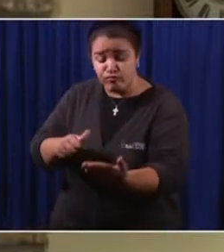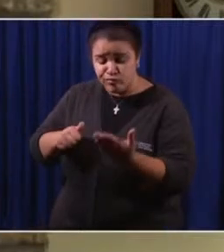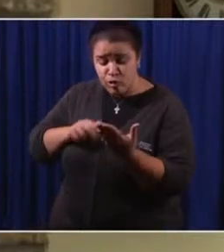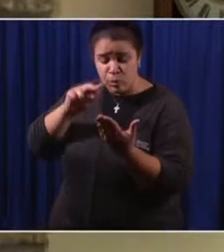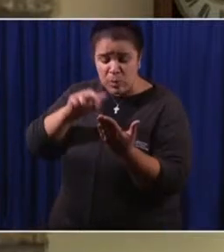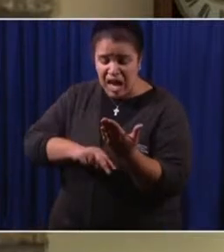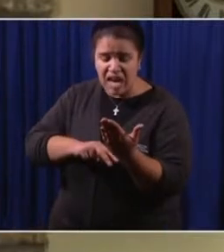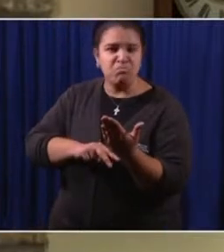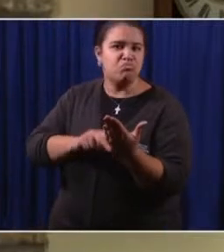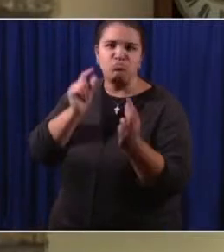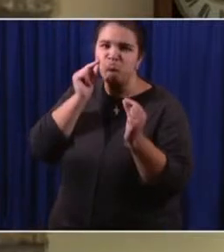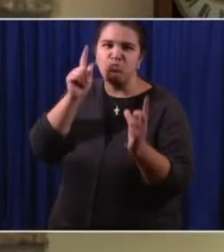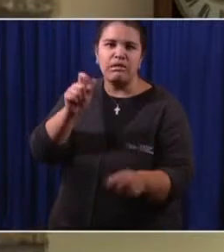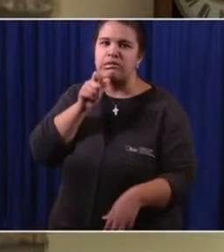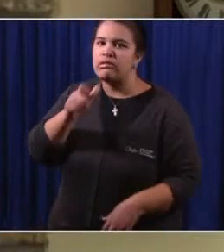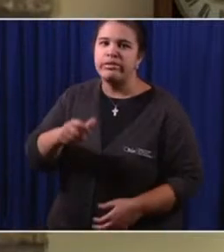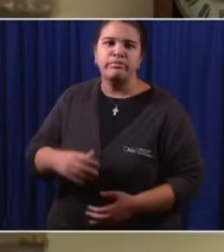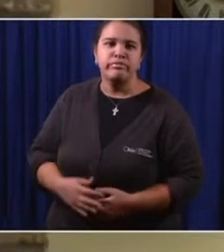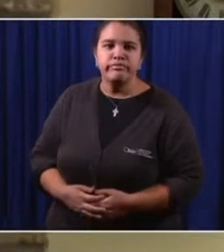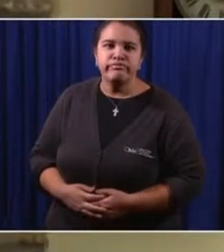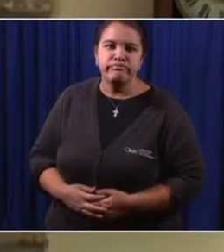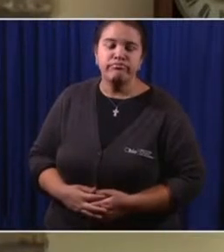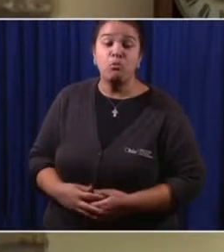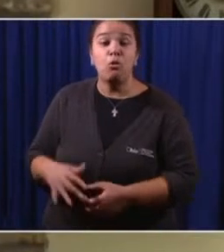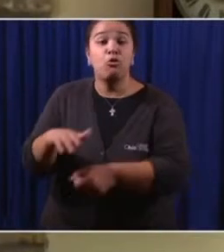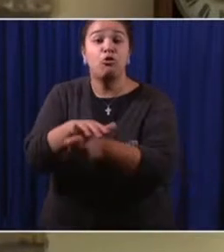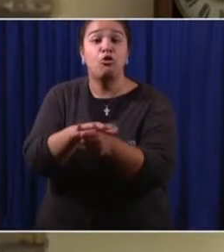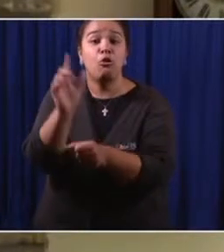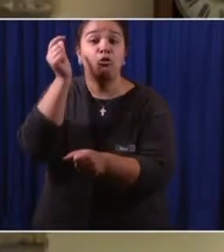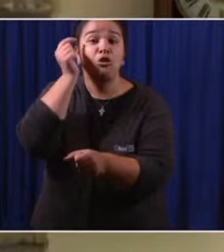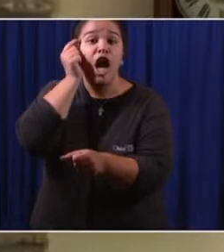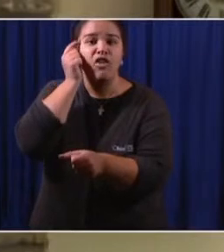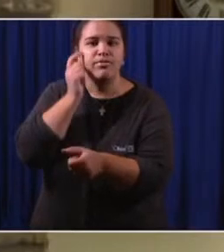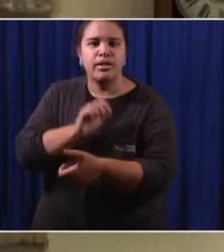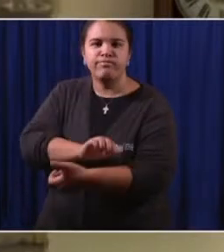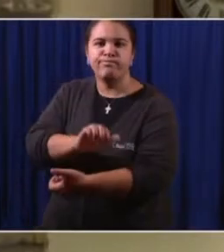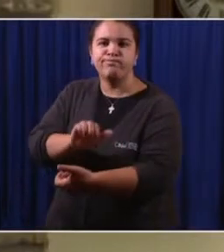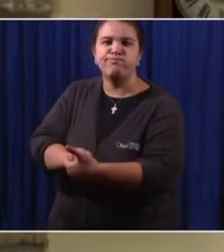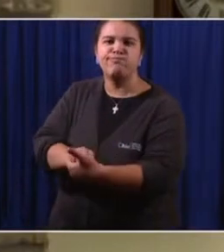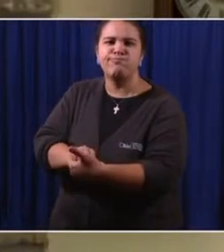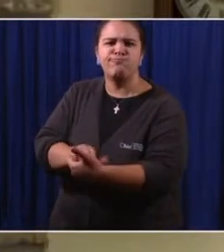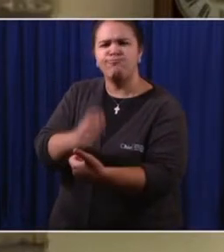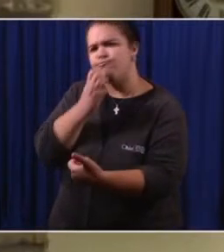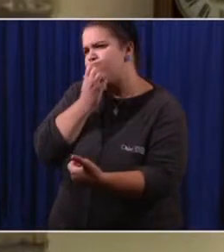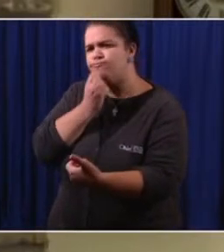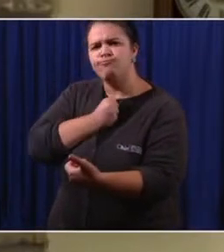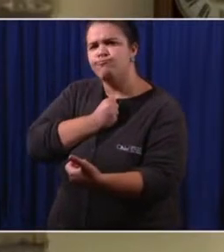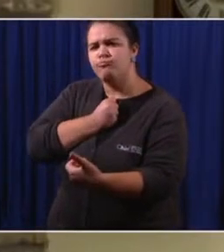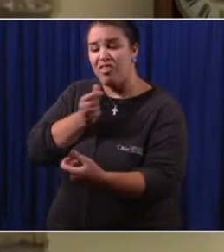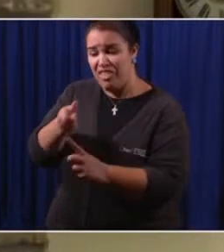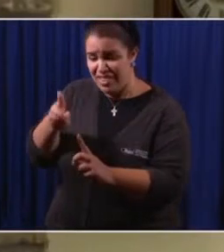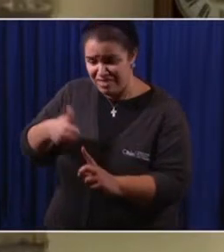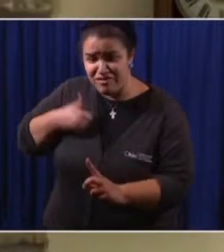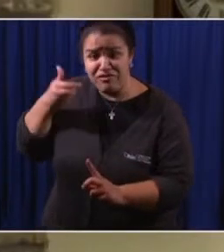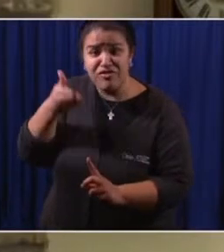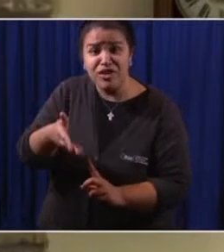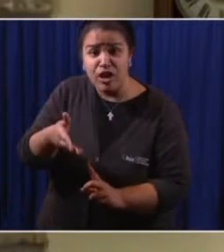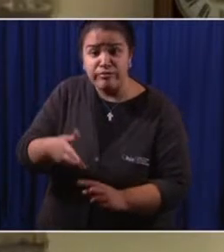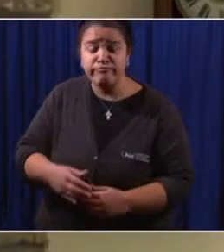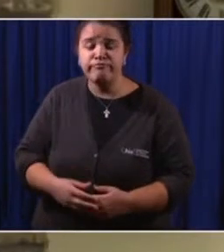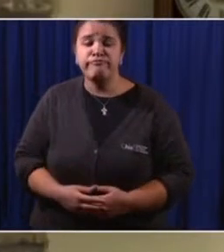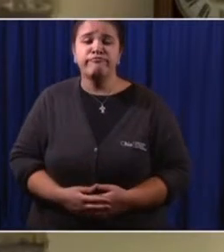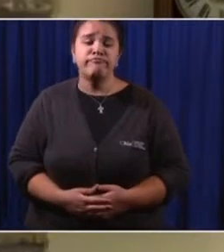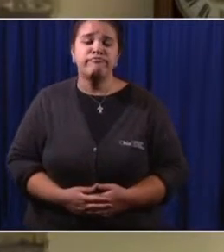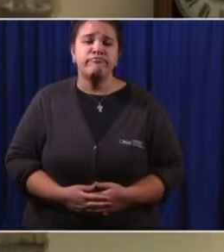relationships with local government. They're the ones who are on the scene. other mayors in